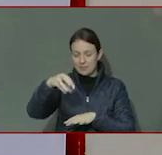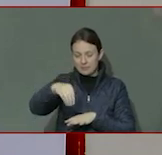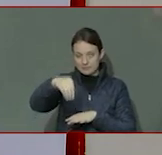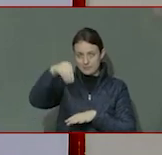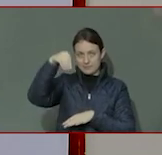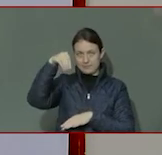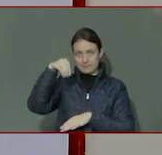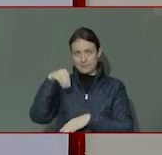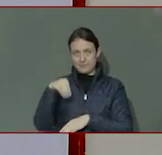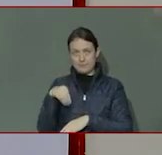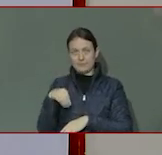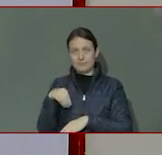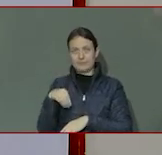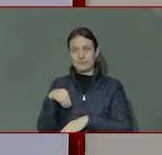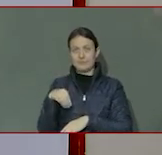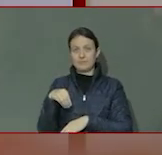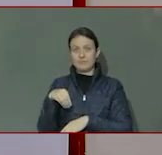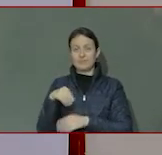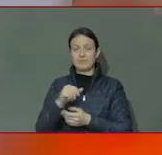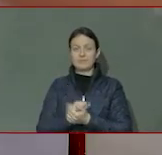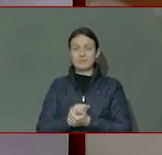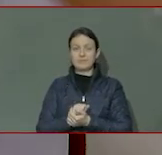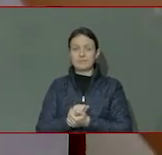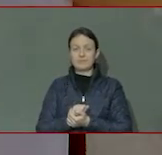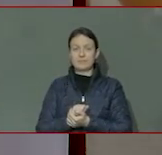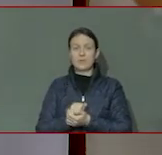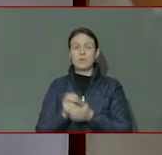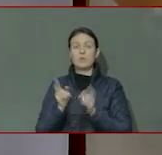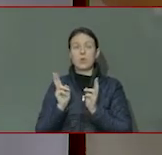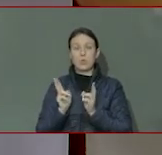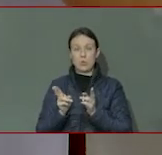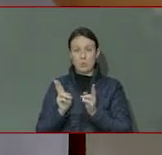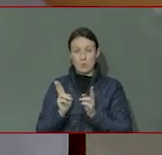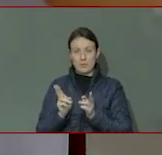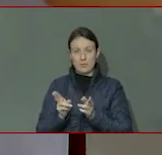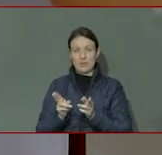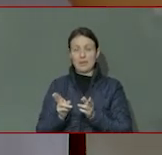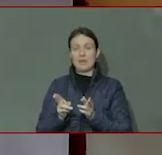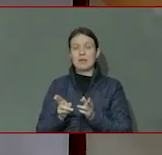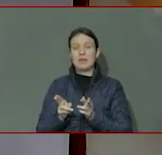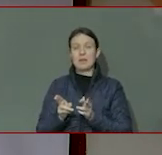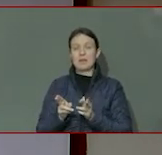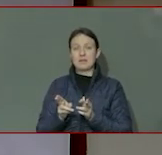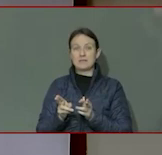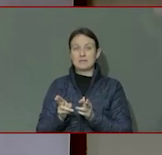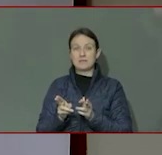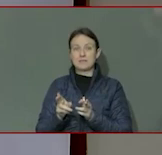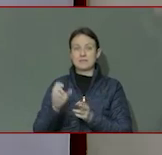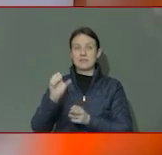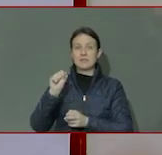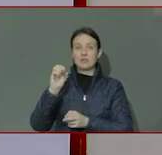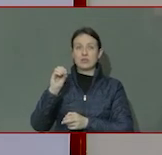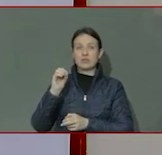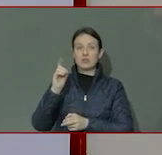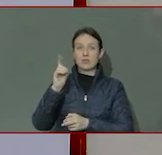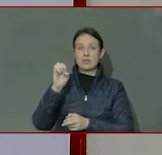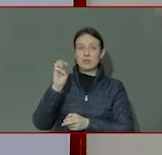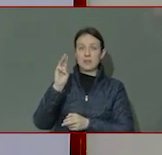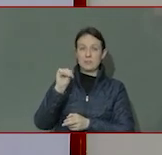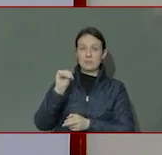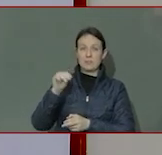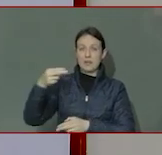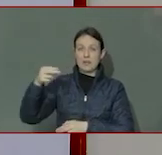a standard solution of sodium hydroxide.